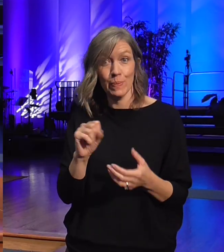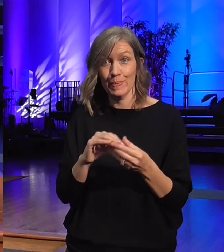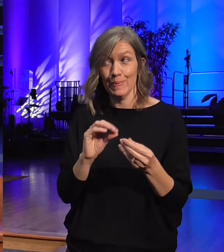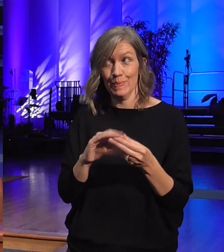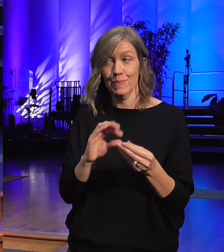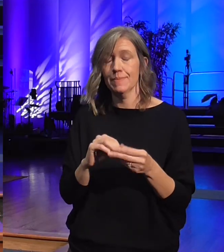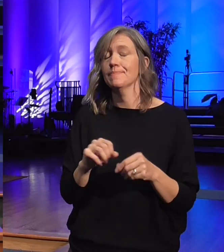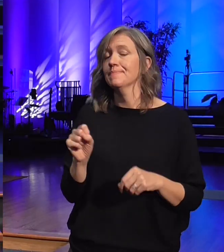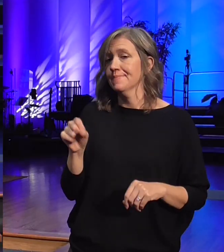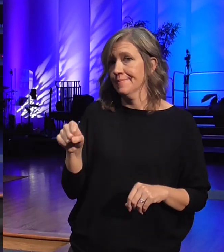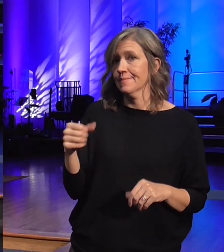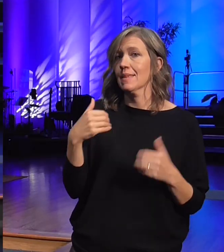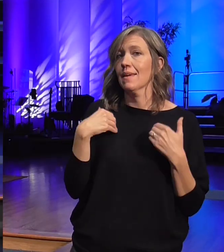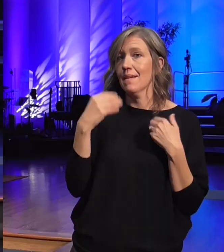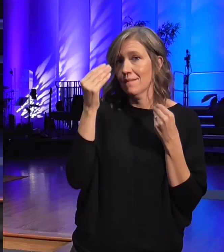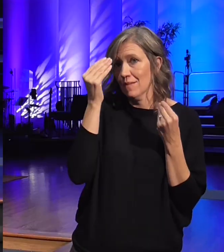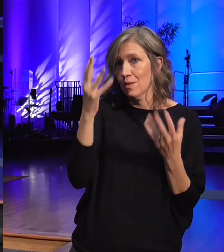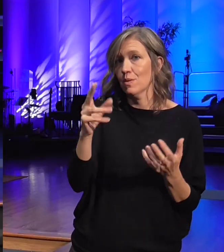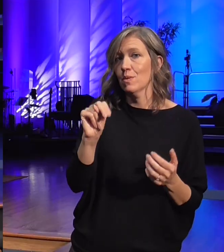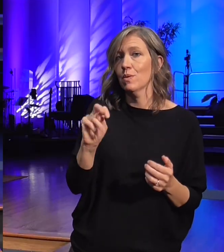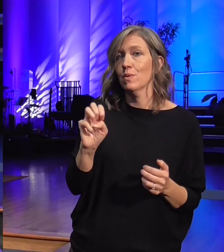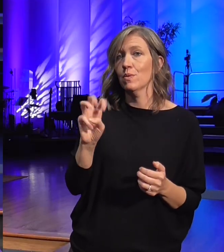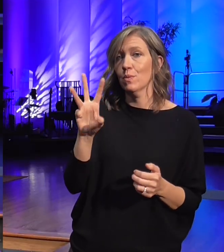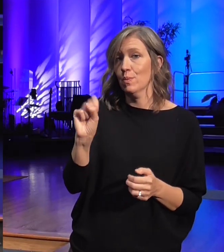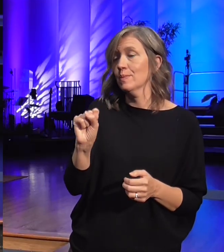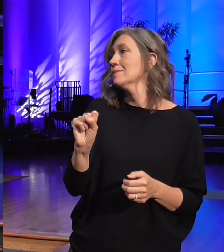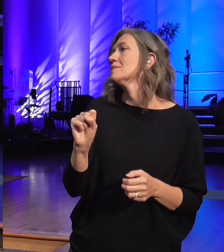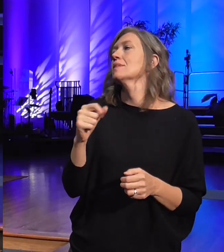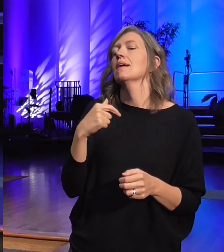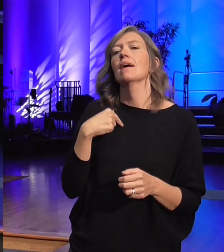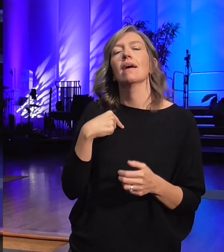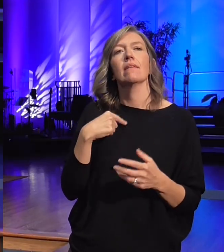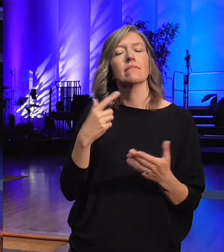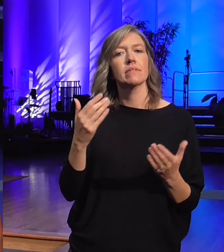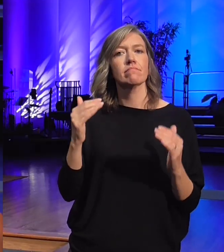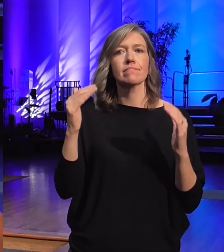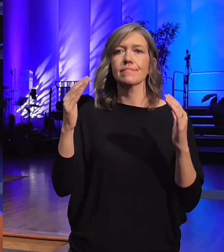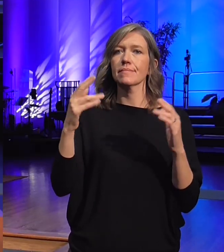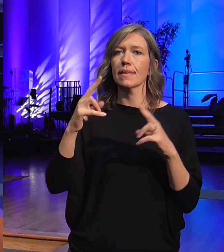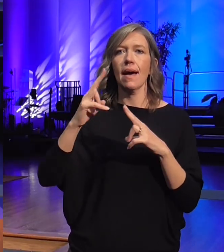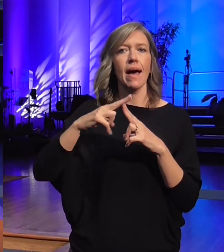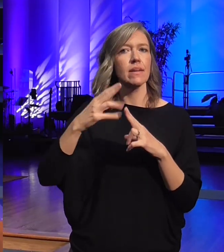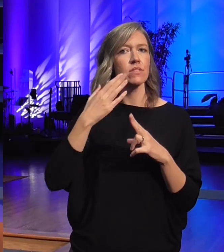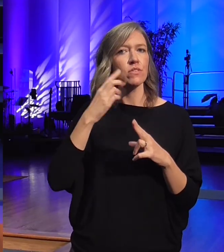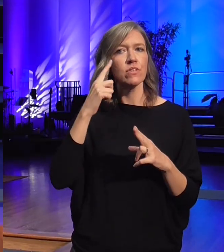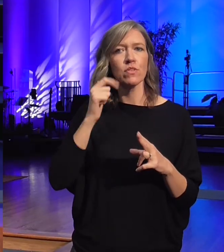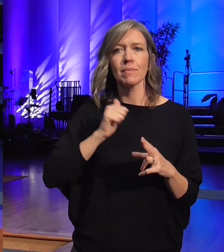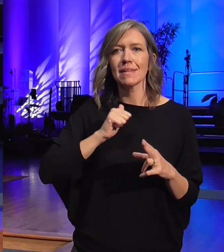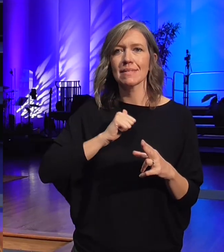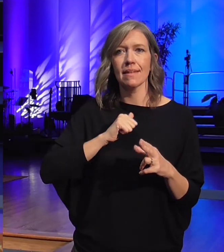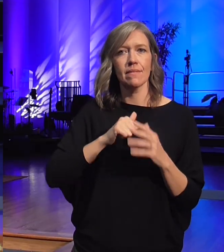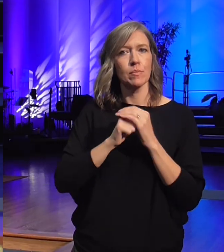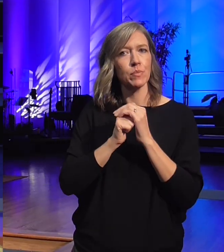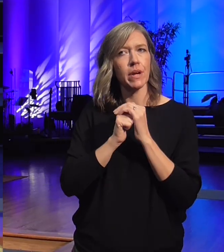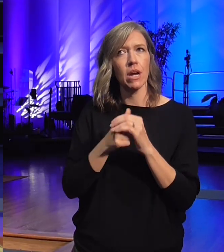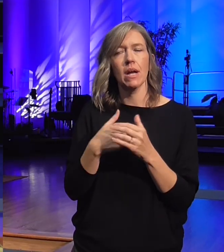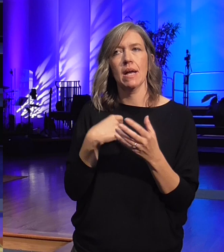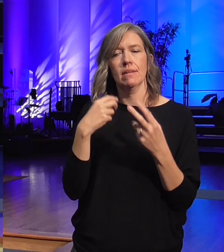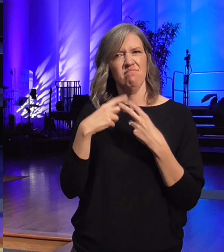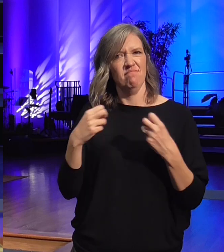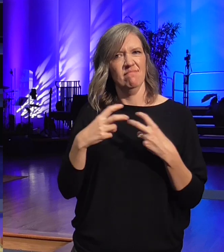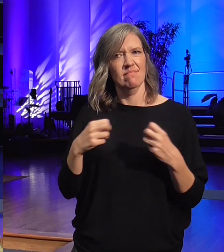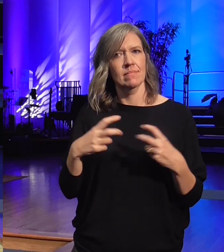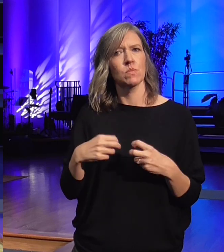do have some news. I have lifted to the highest good for myself in prayer, and I just want to announce